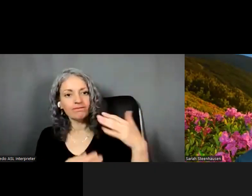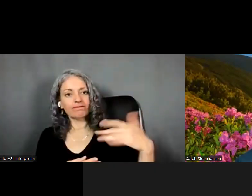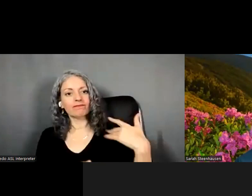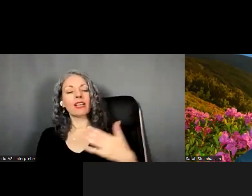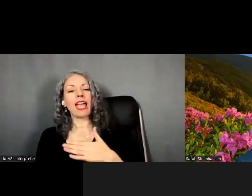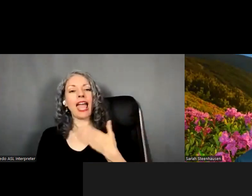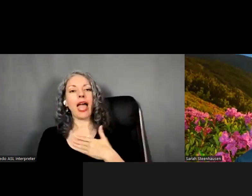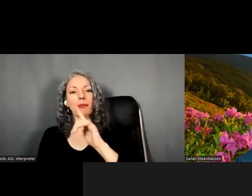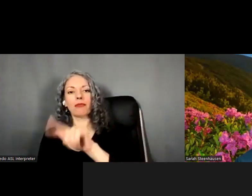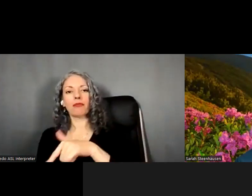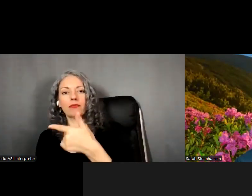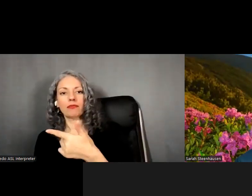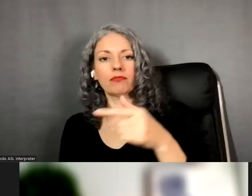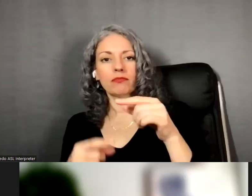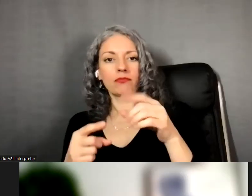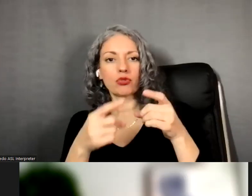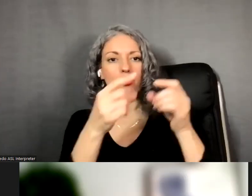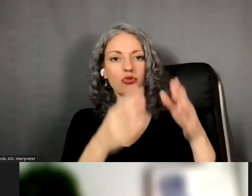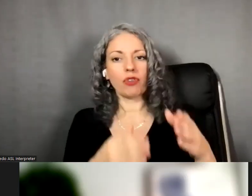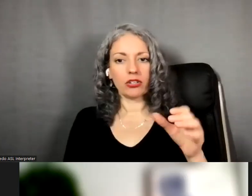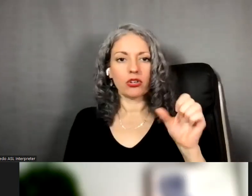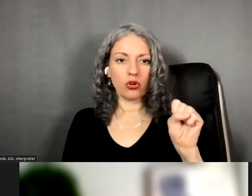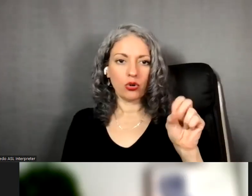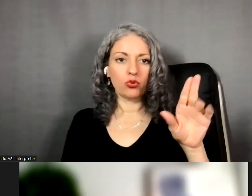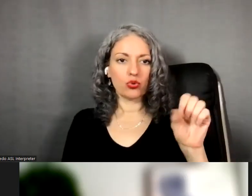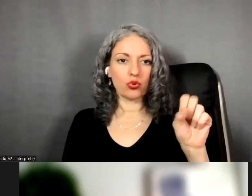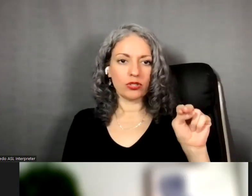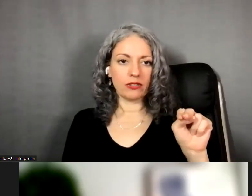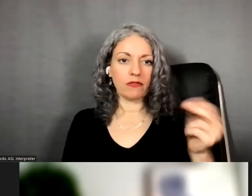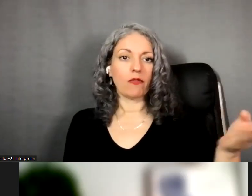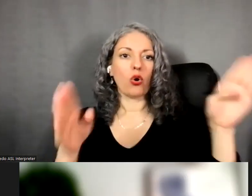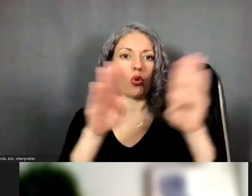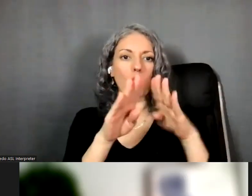over to our director, Susan DeMorris, for closing remarks.